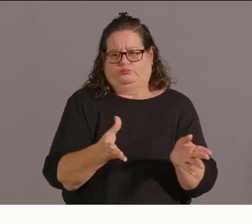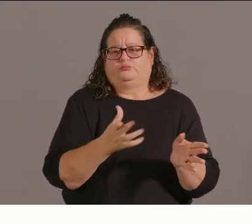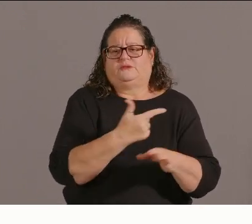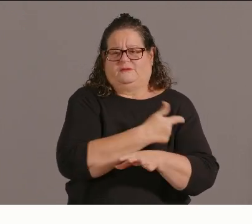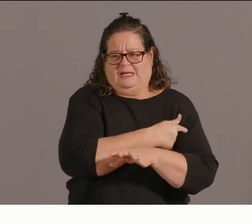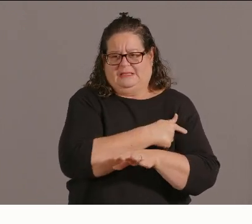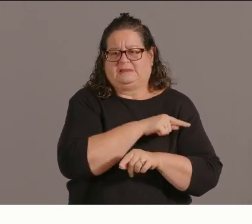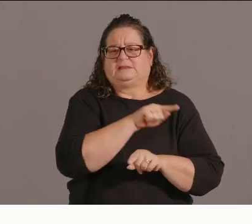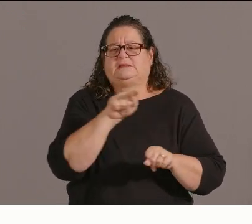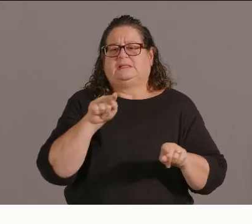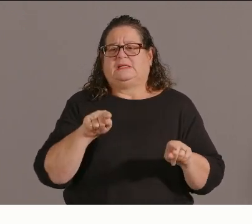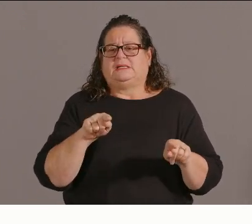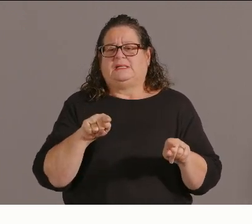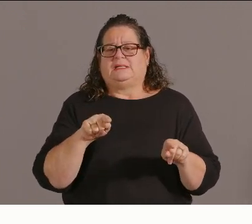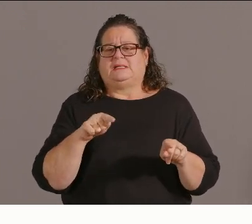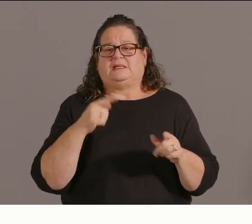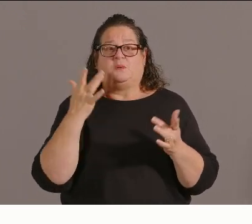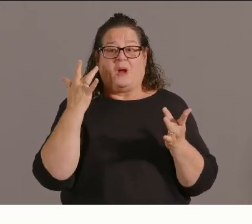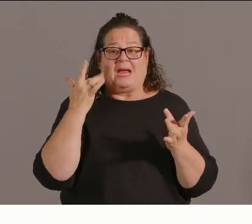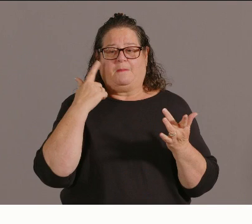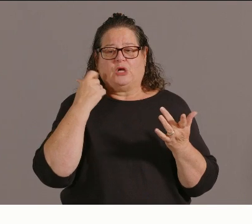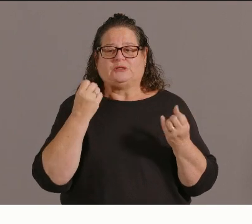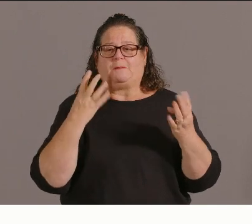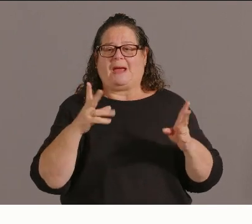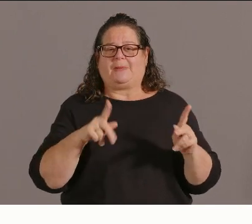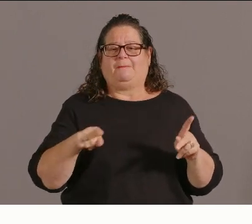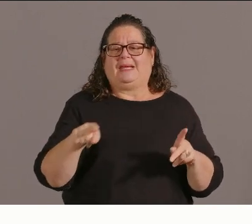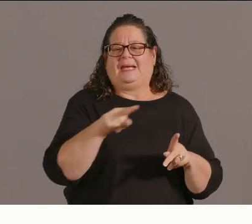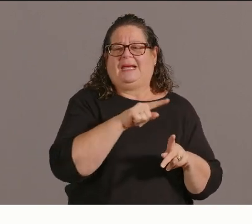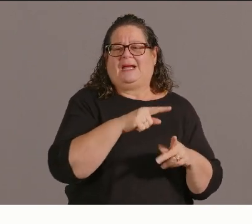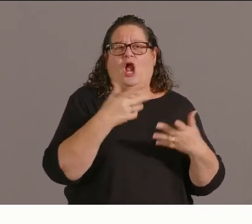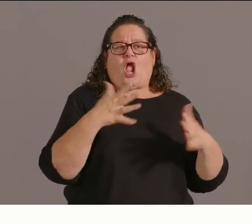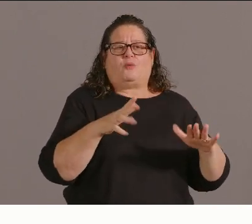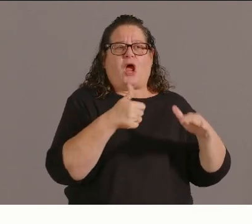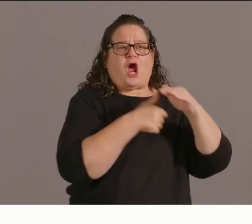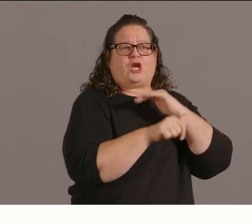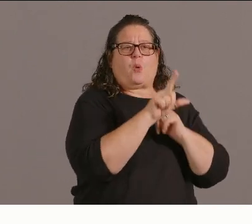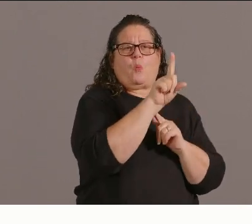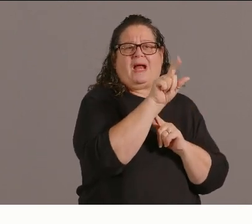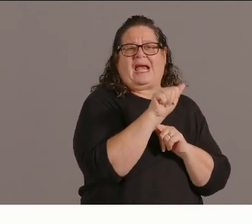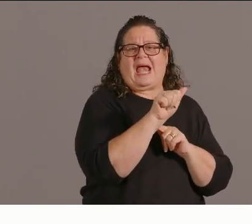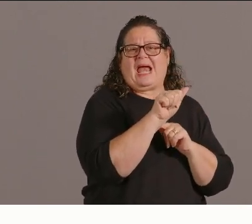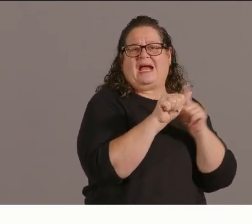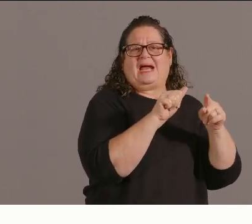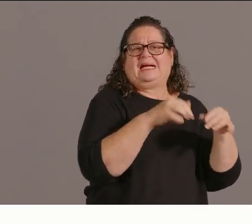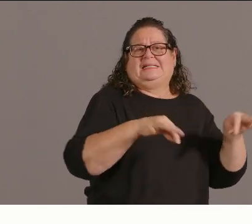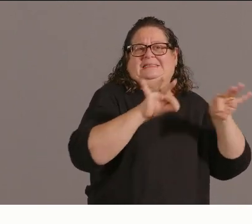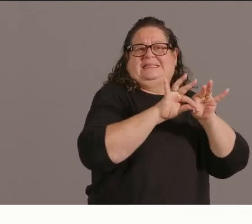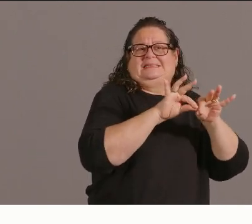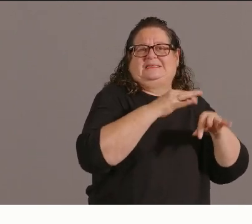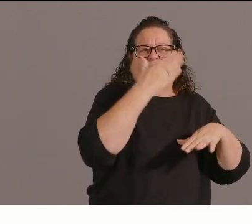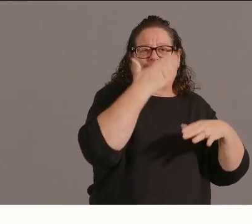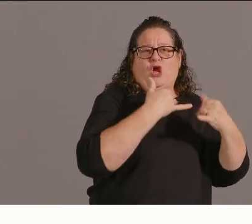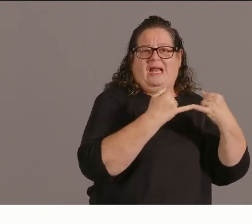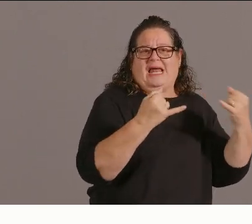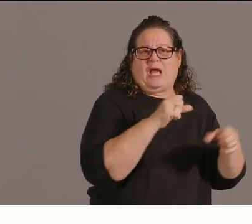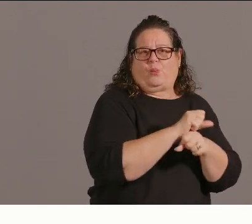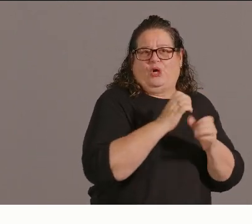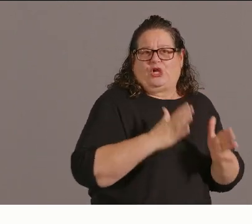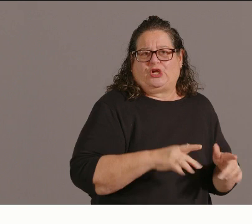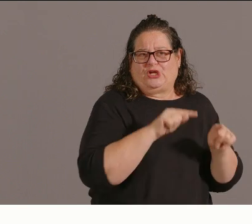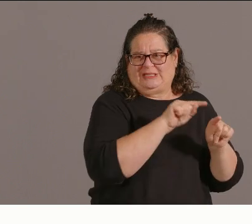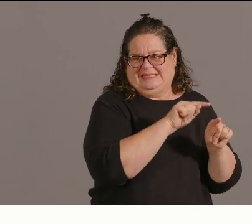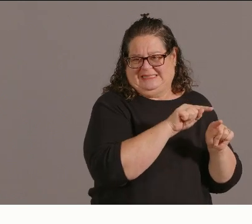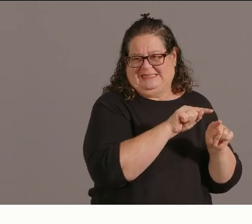because many of them fell into one of the 1A or prioritized 1B population. Most of our counties are